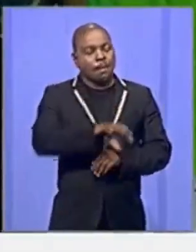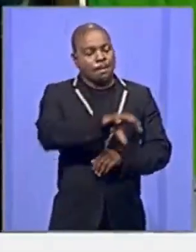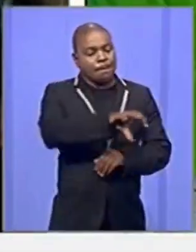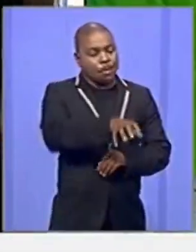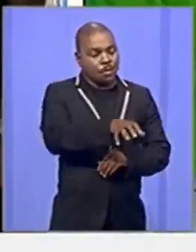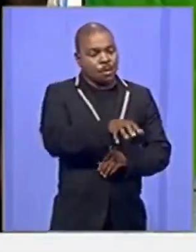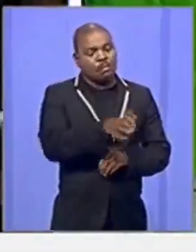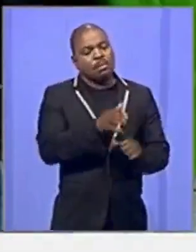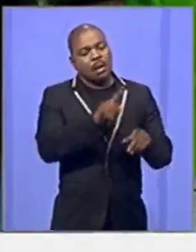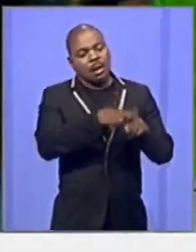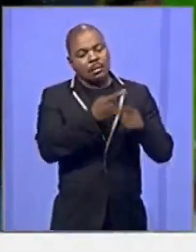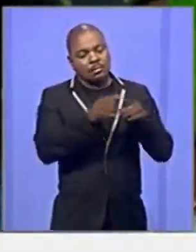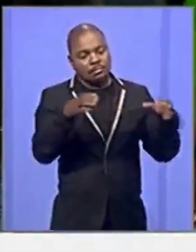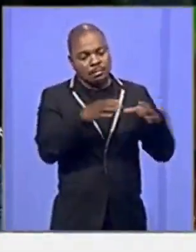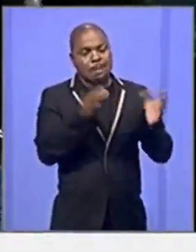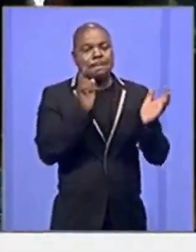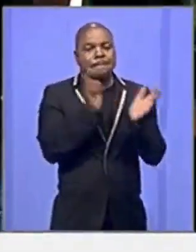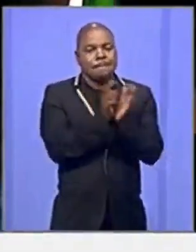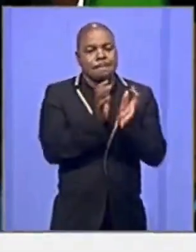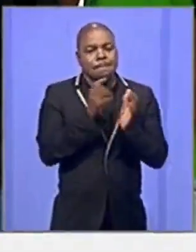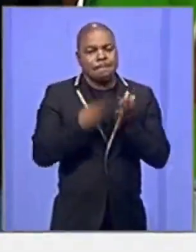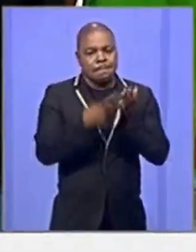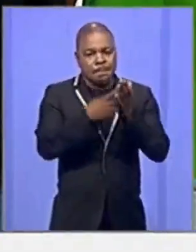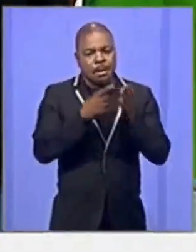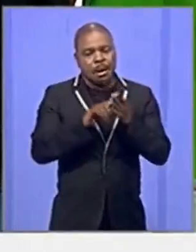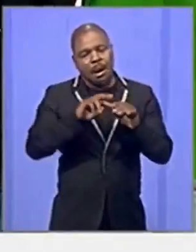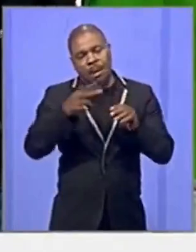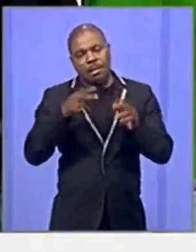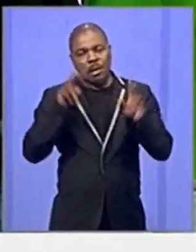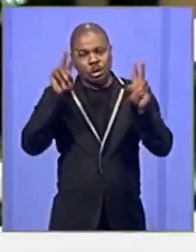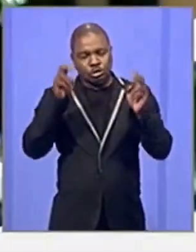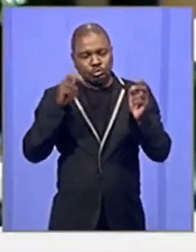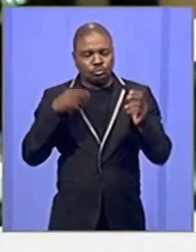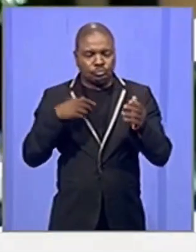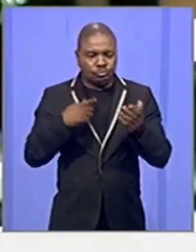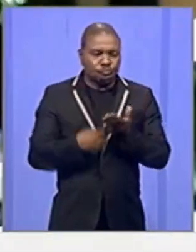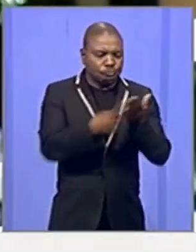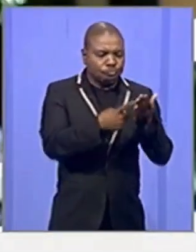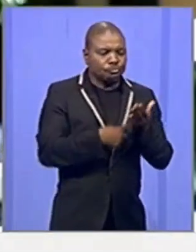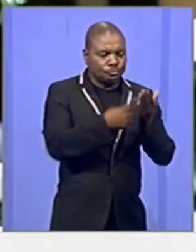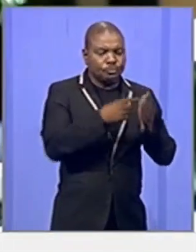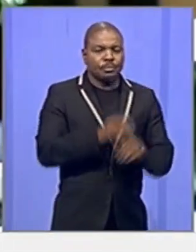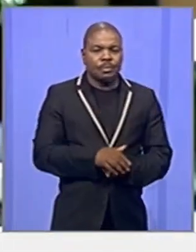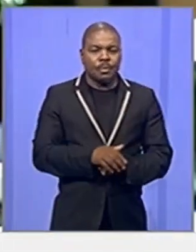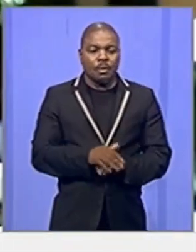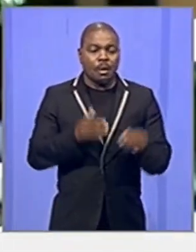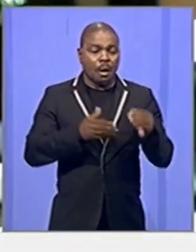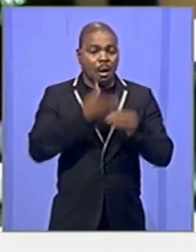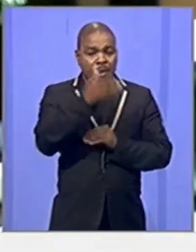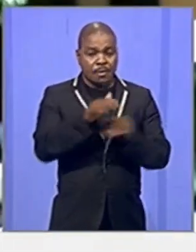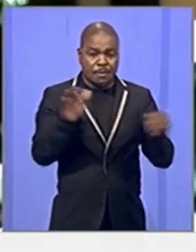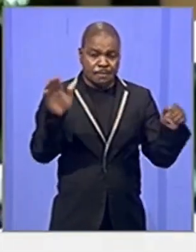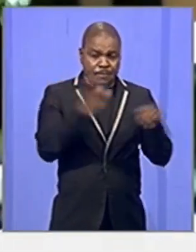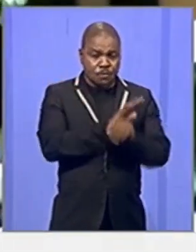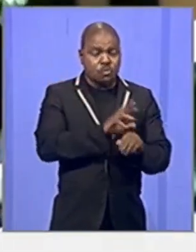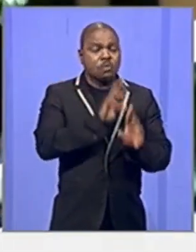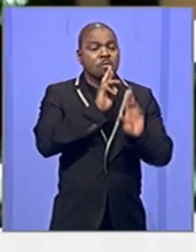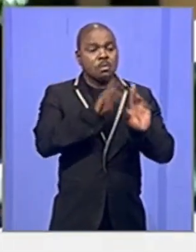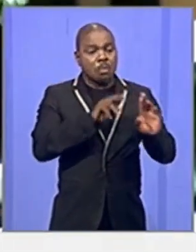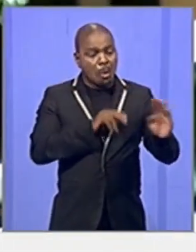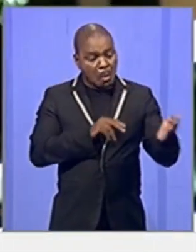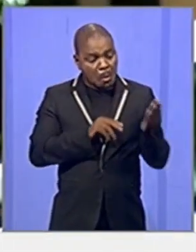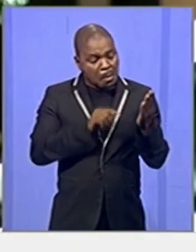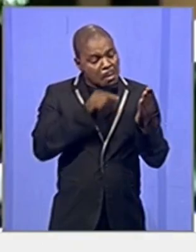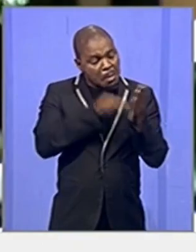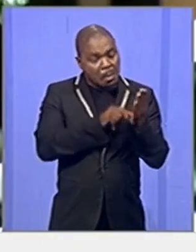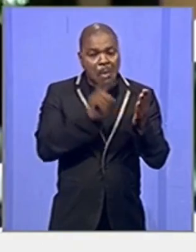province go buisana ka ga dintlha dingwe tseo di saletseng kwa morago. Once we have a full report about where the province is, what progress